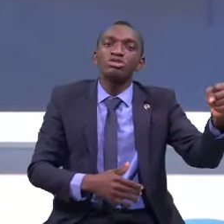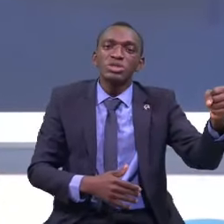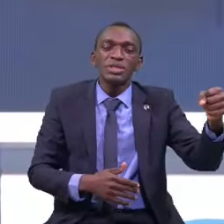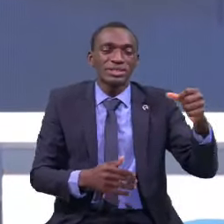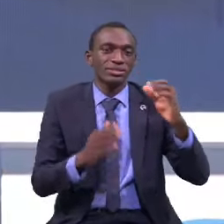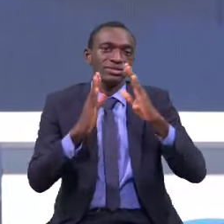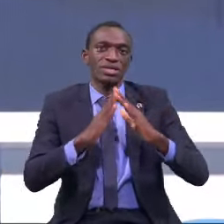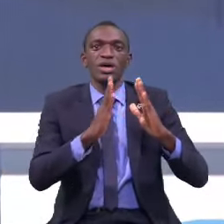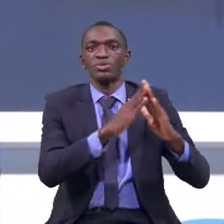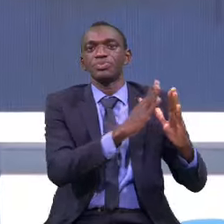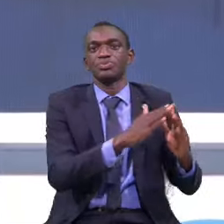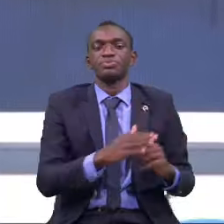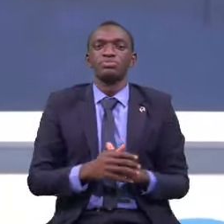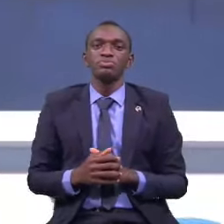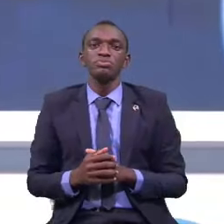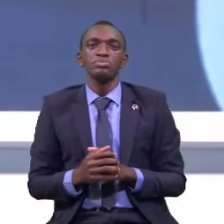town.